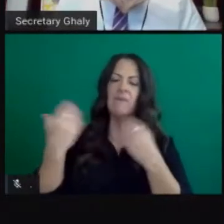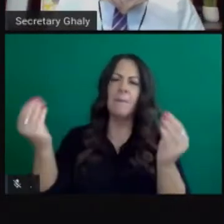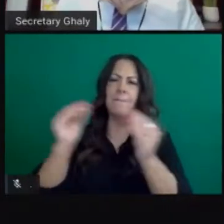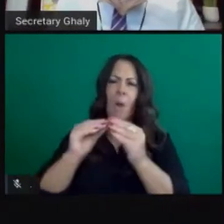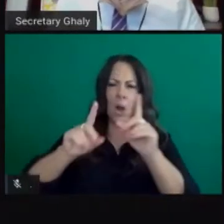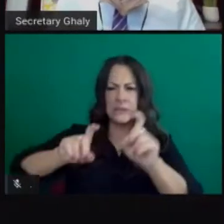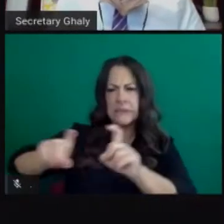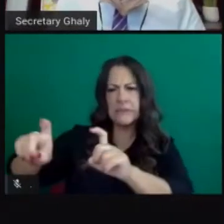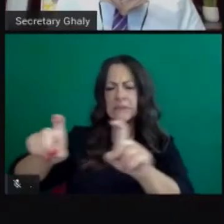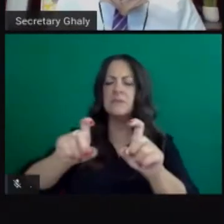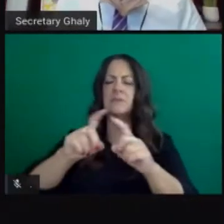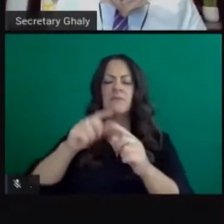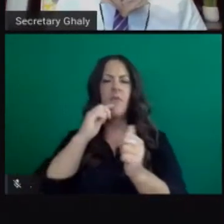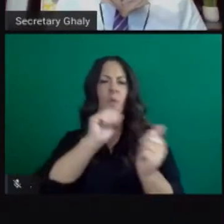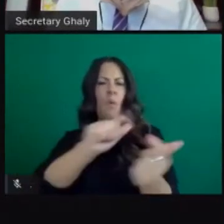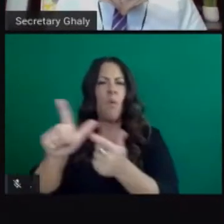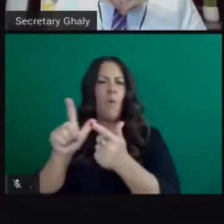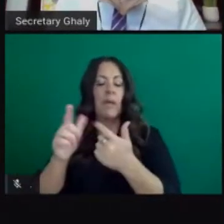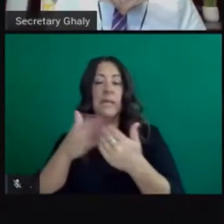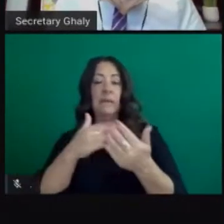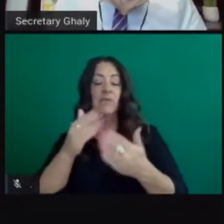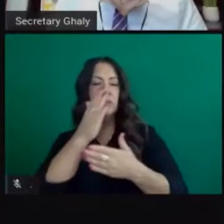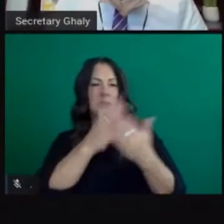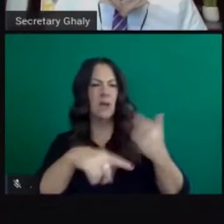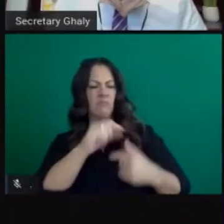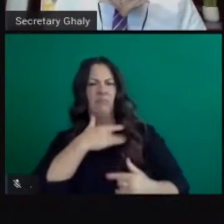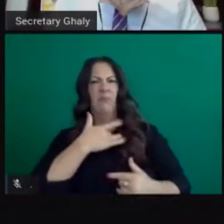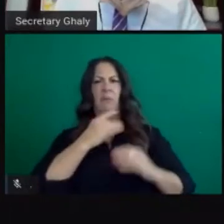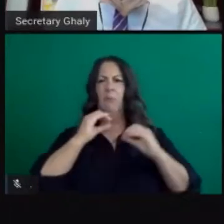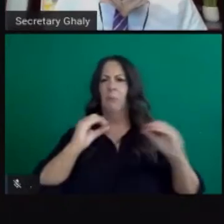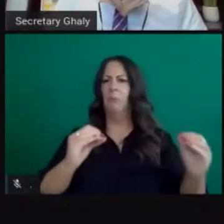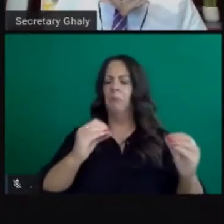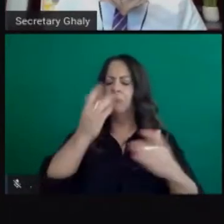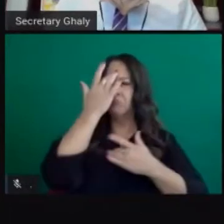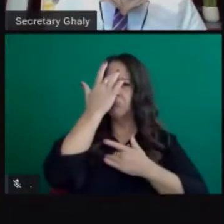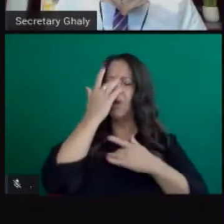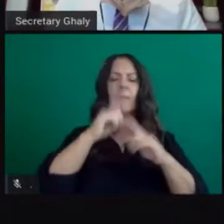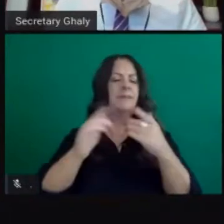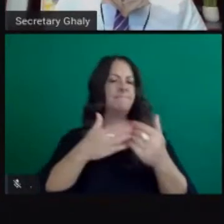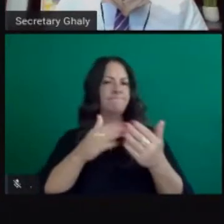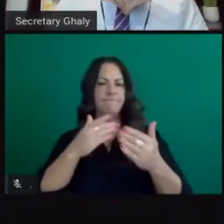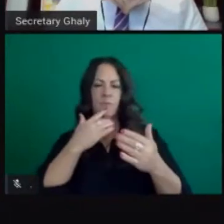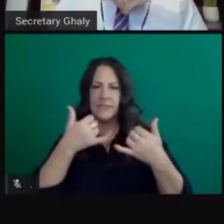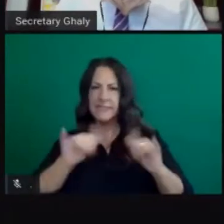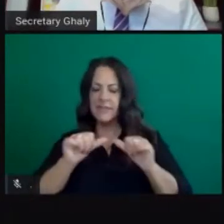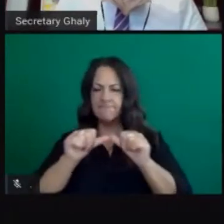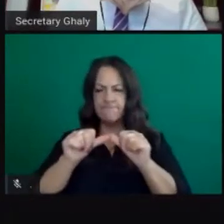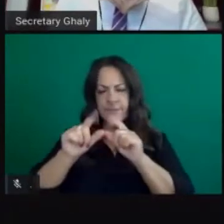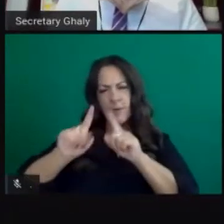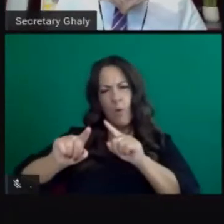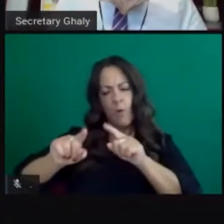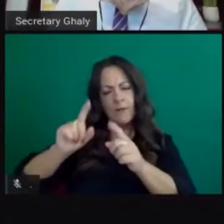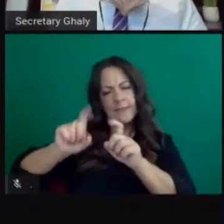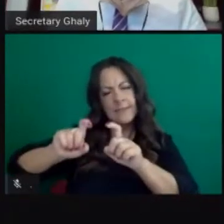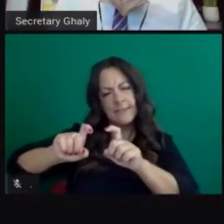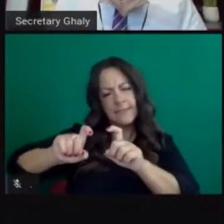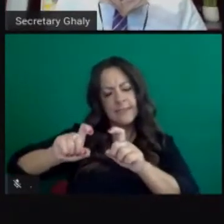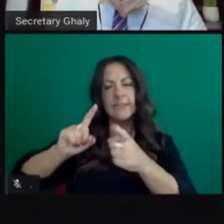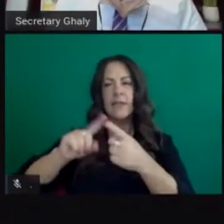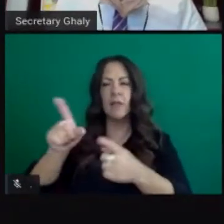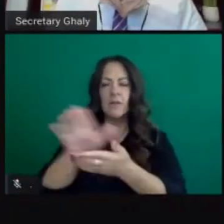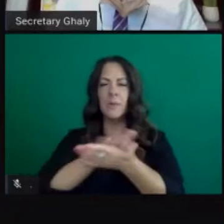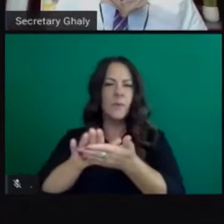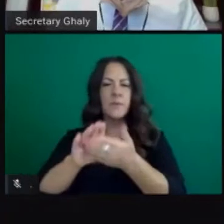be asymptomatic or unknown until we're confident that there's no cases in that facility. We publish this on a SNF